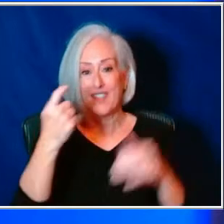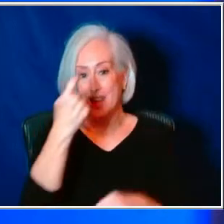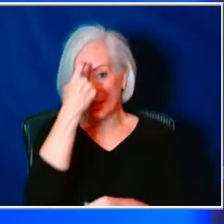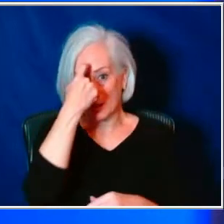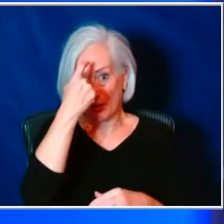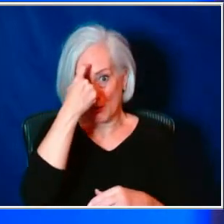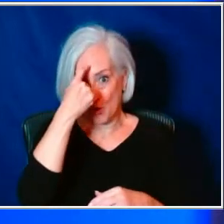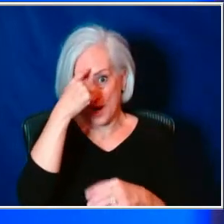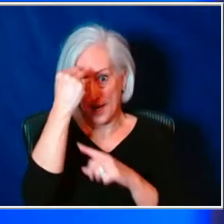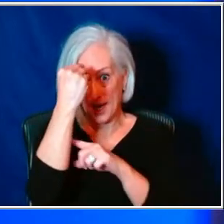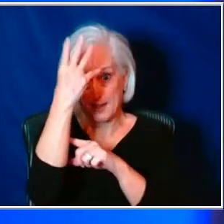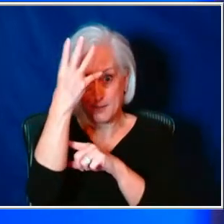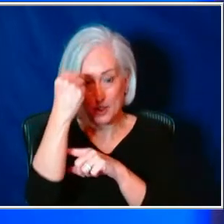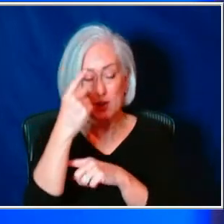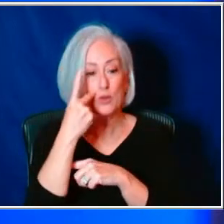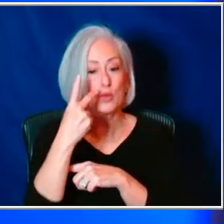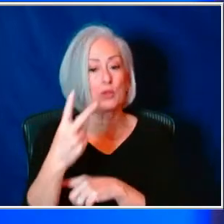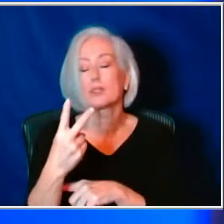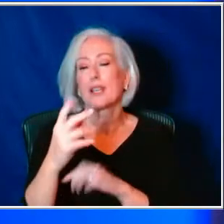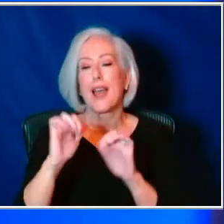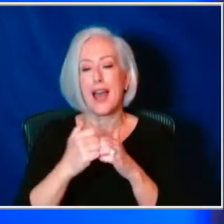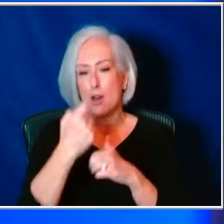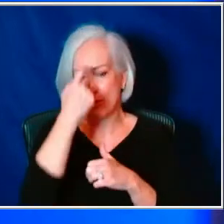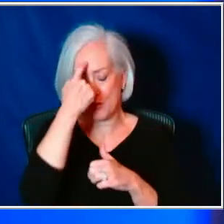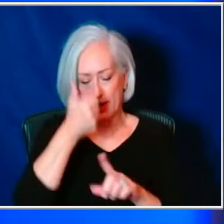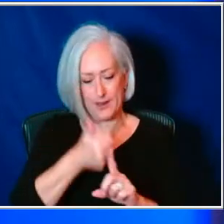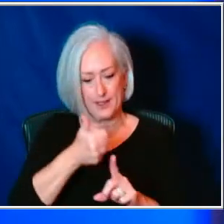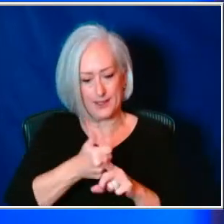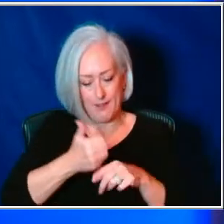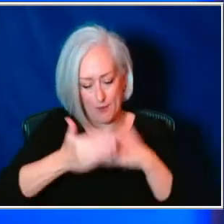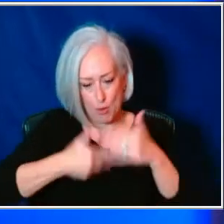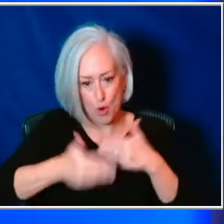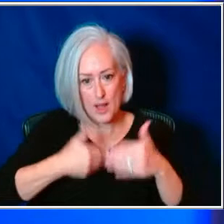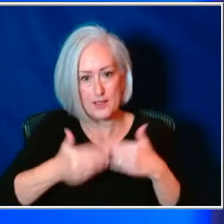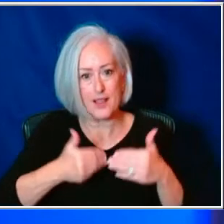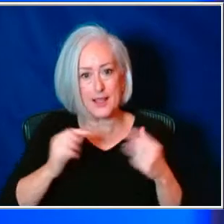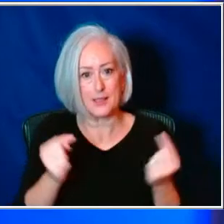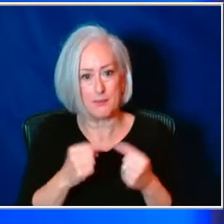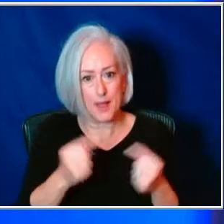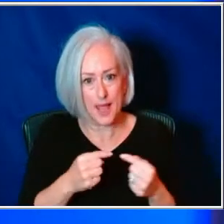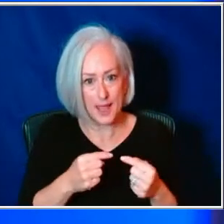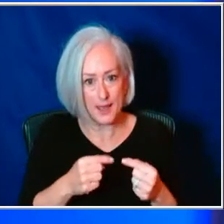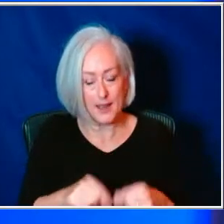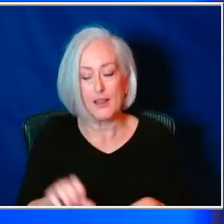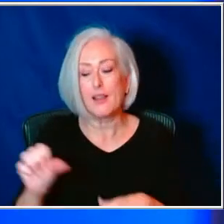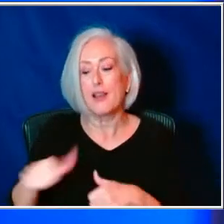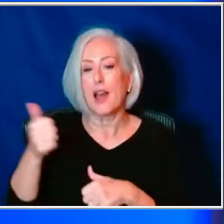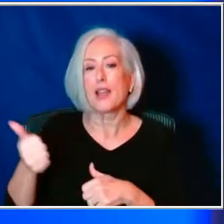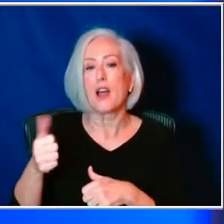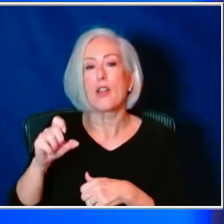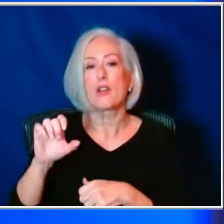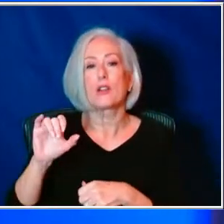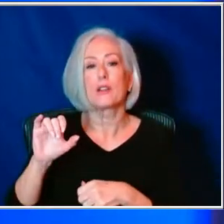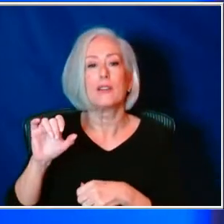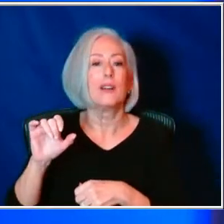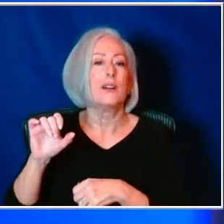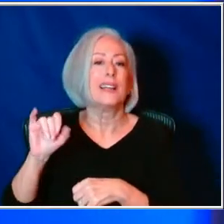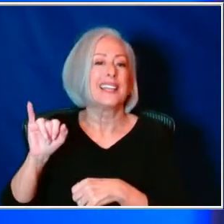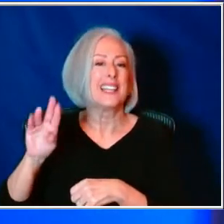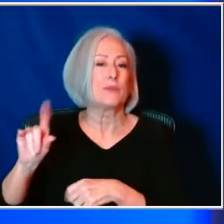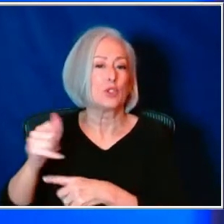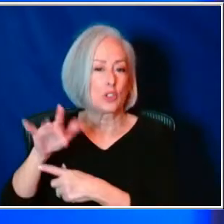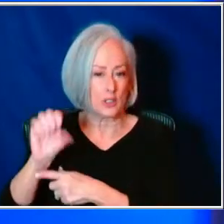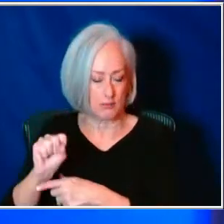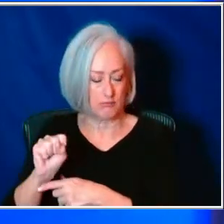well as advanced spine imaging. And then finally, we utilize in my lab, outside of this study, but definitely for this